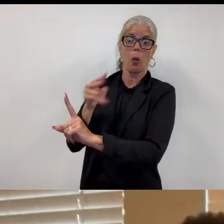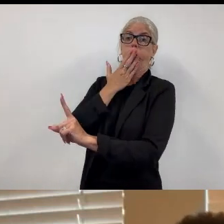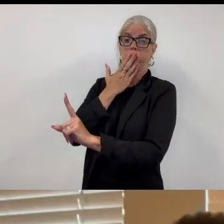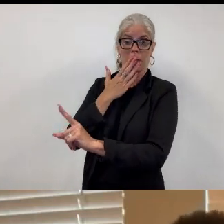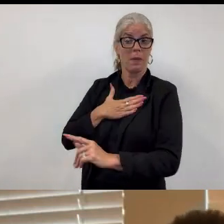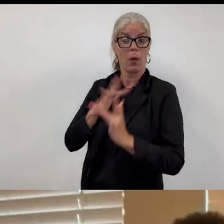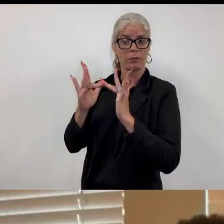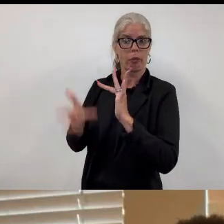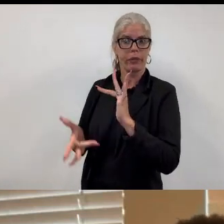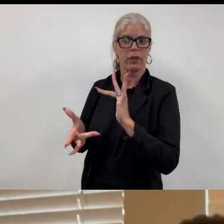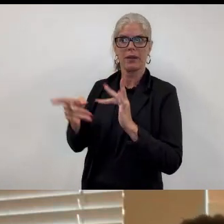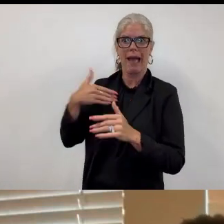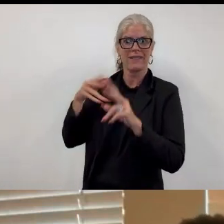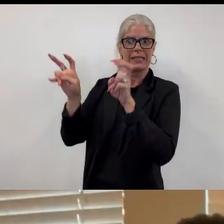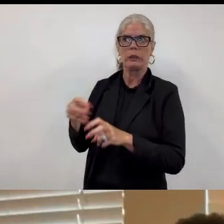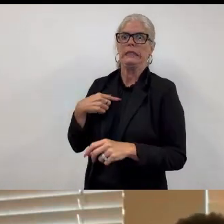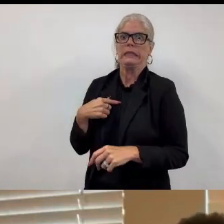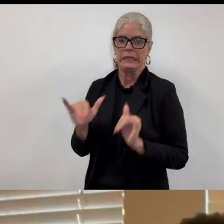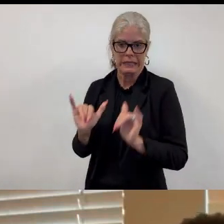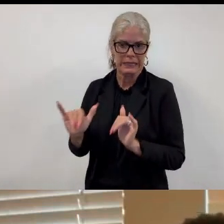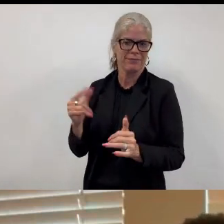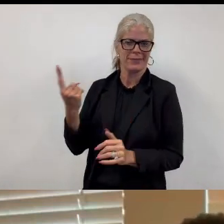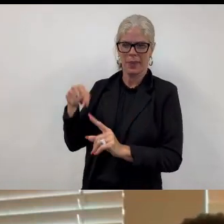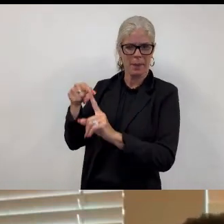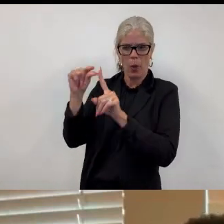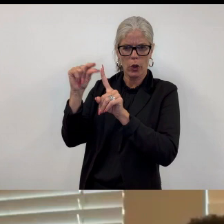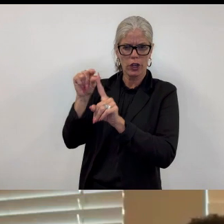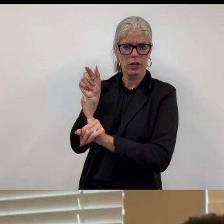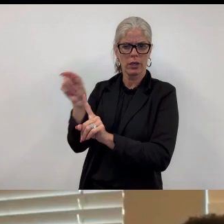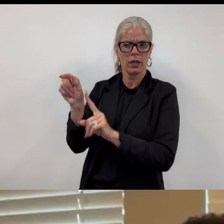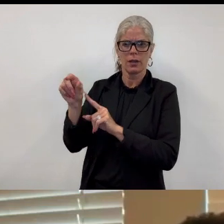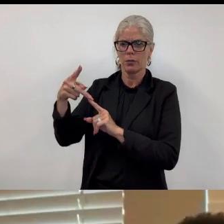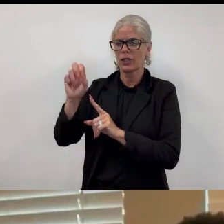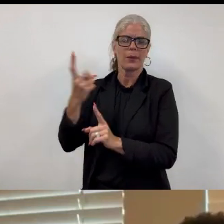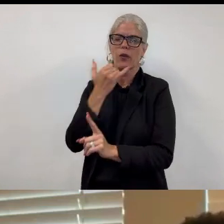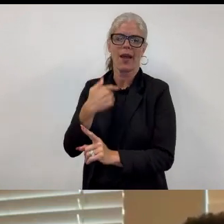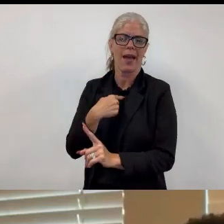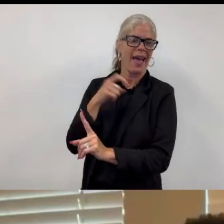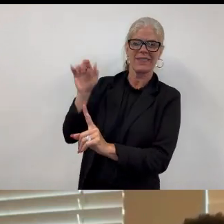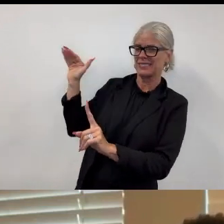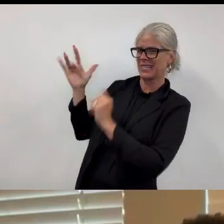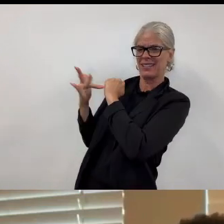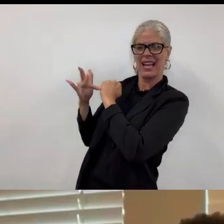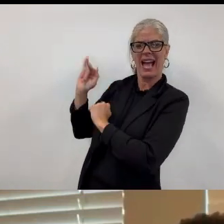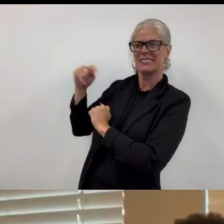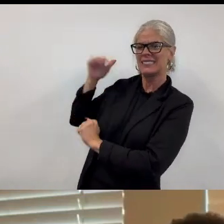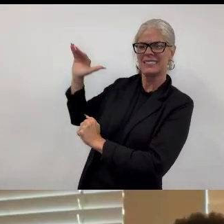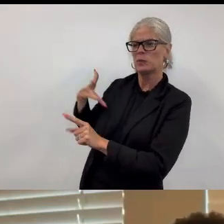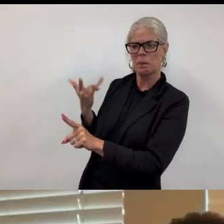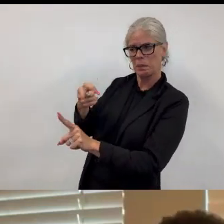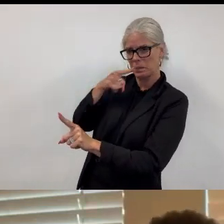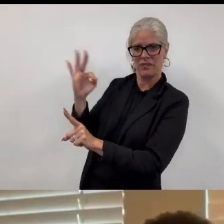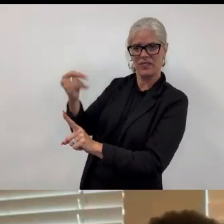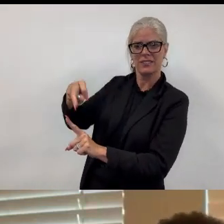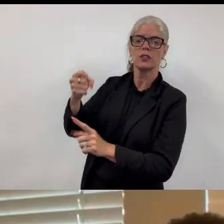social media. You know, I actually checked earlier this week. My website seems to be having a little bit of an issue. Something about like WordPress,